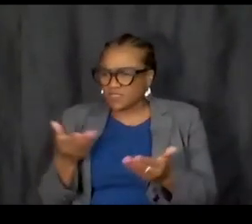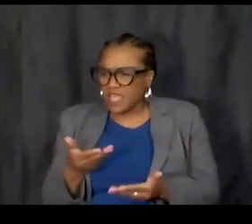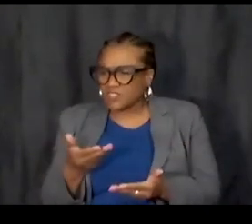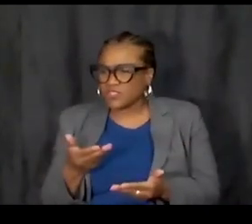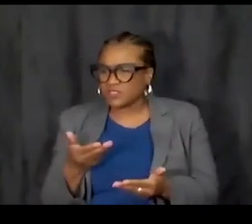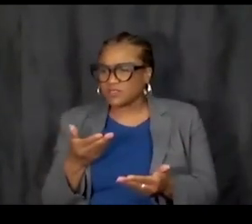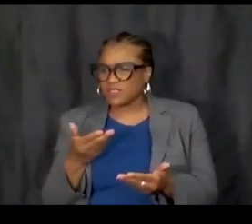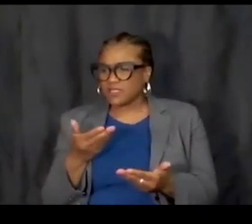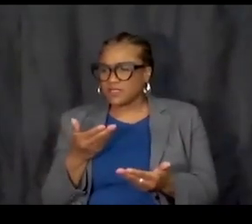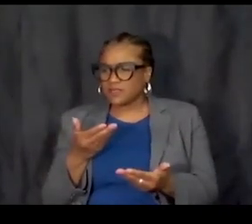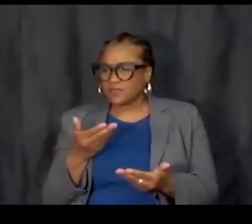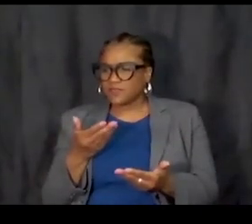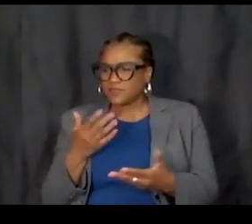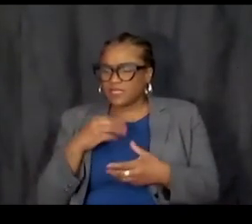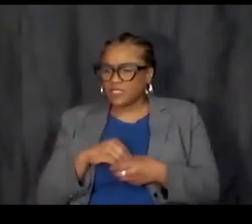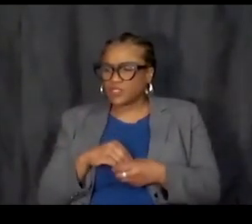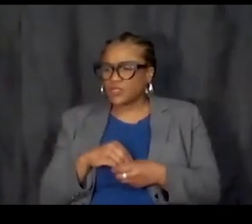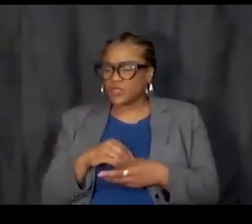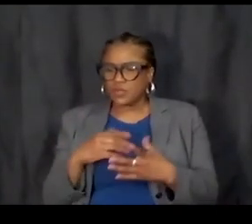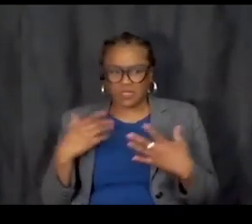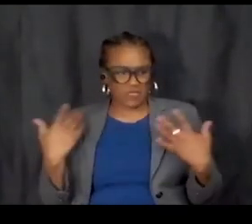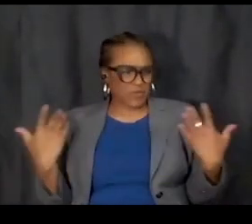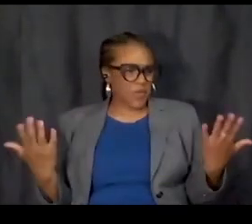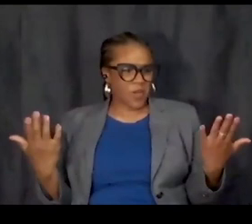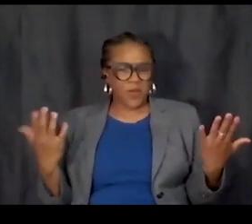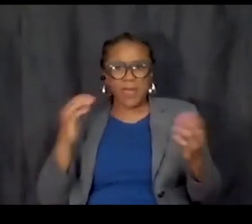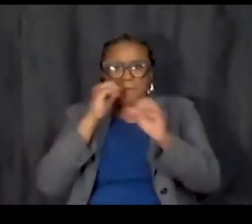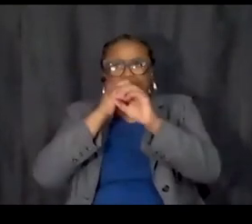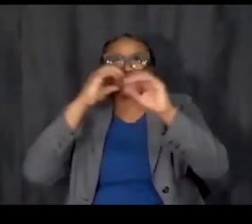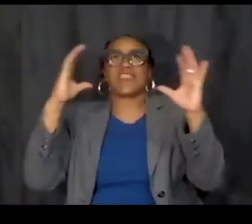know, imagination as well as kind of lived life.